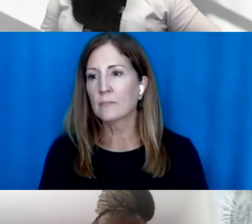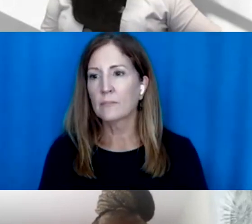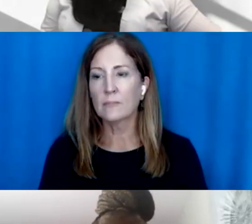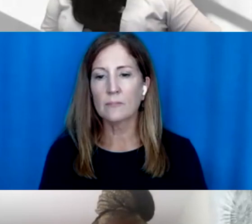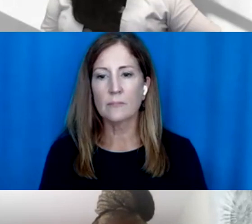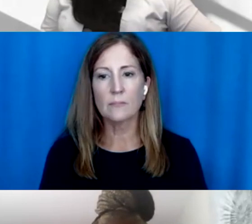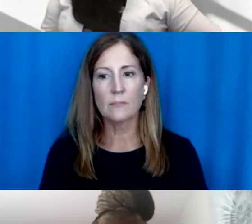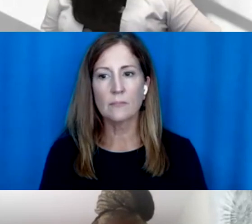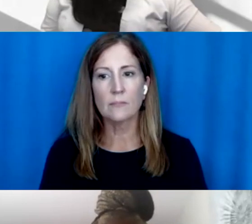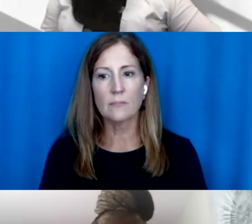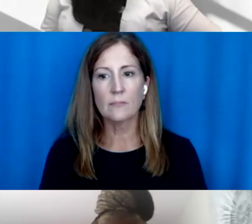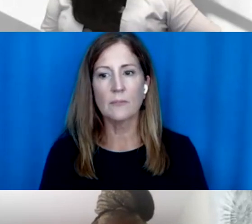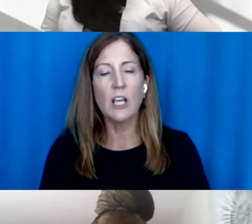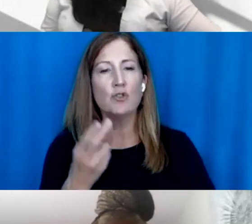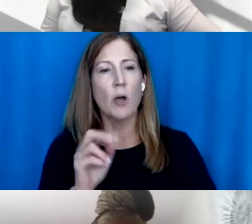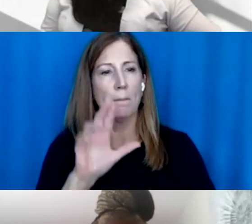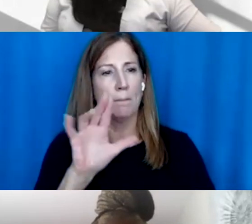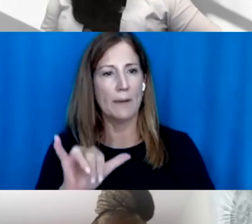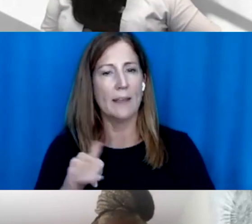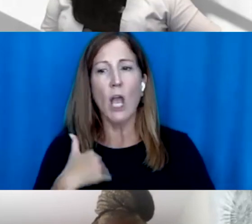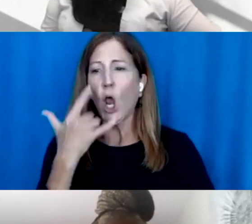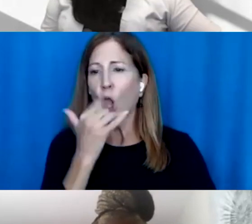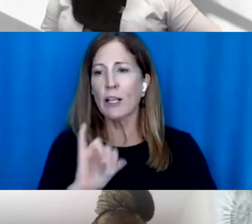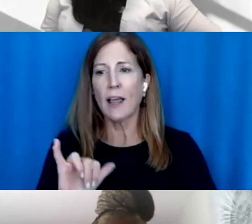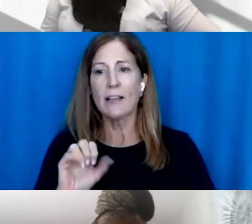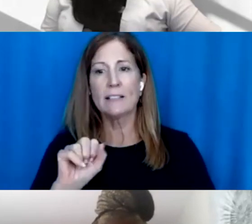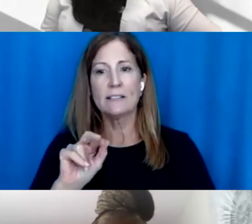It looks like Sandra may be frozen.